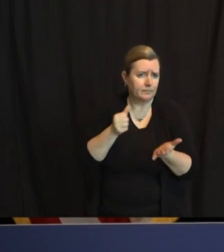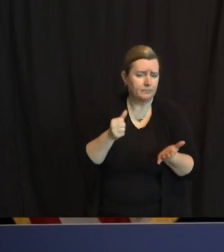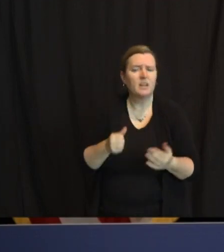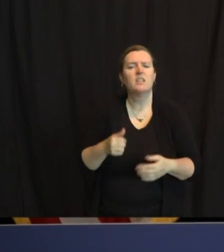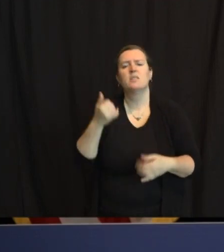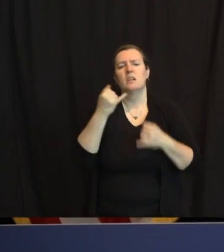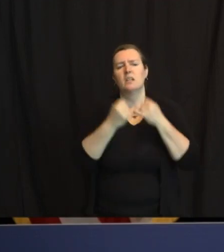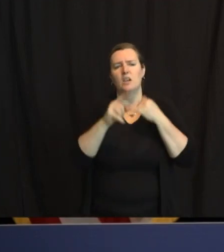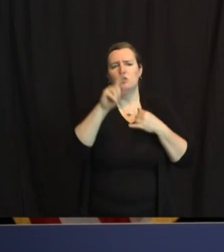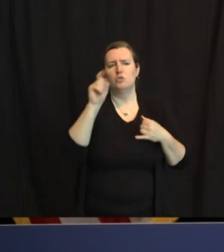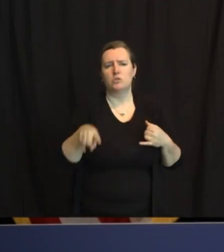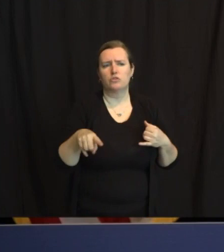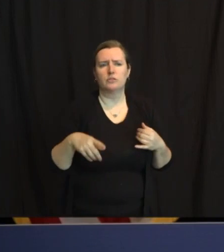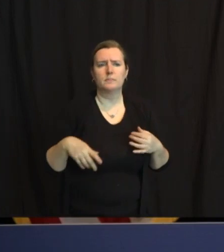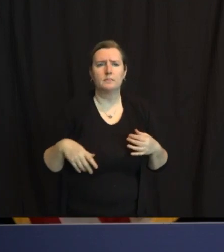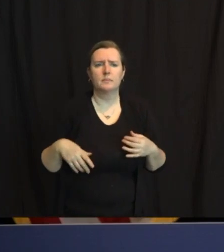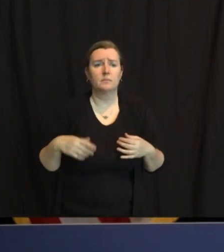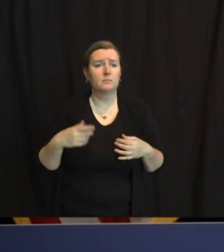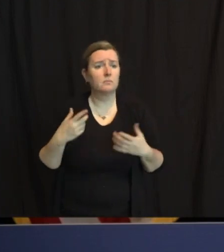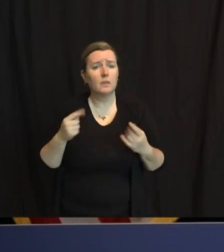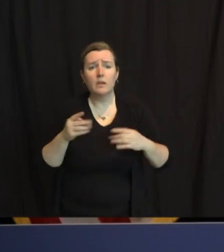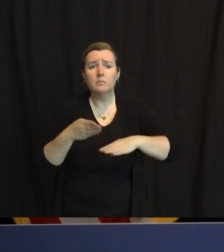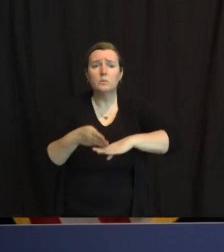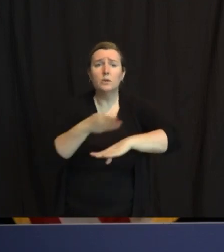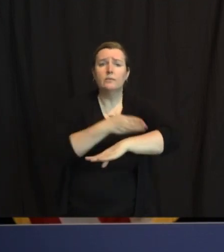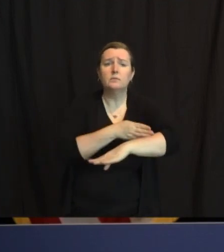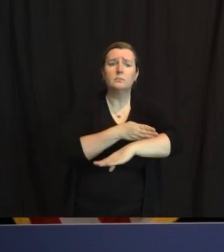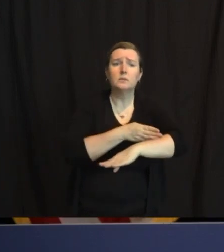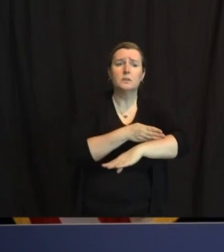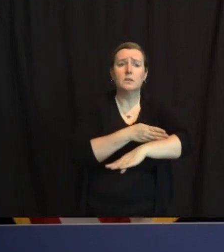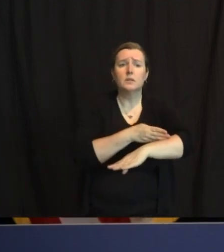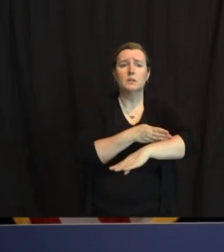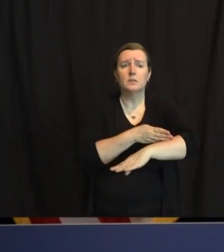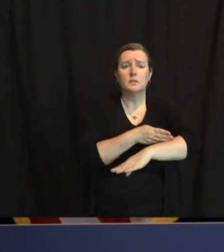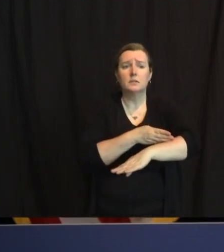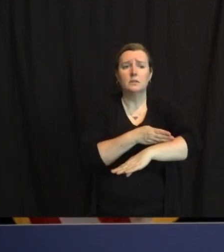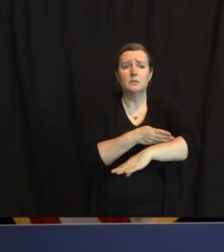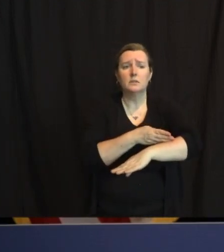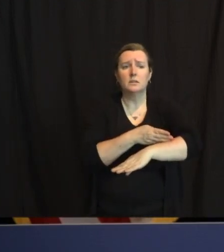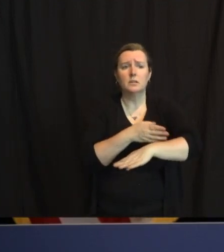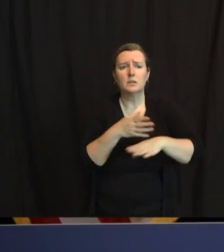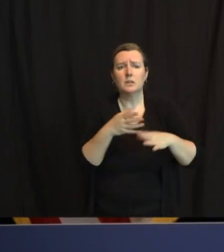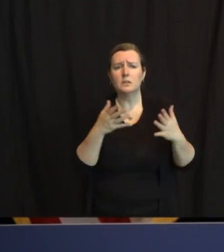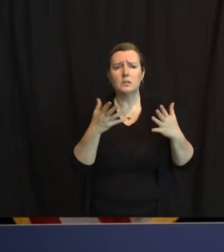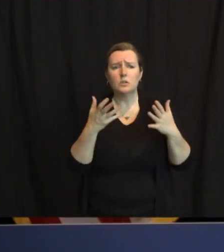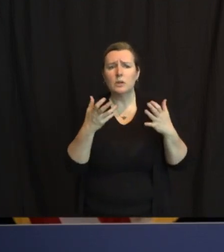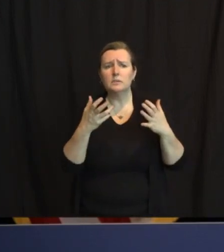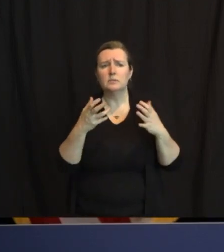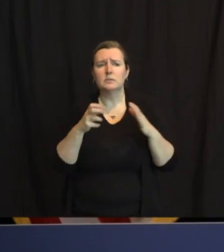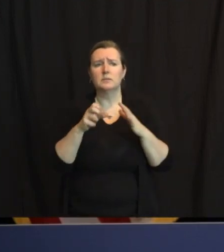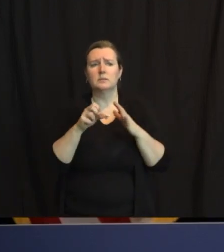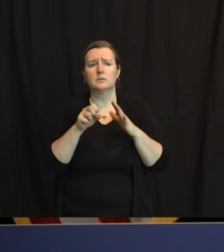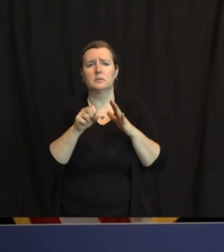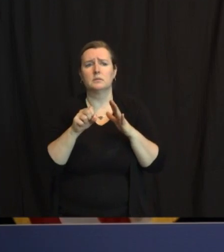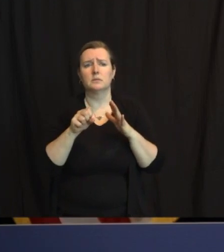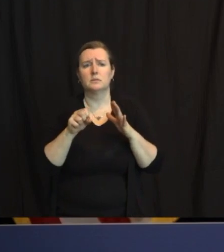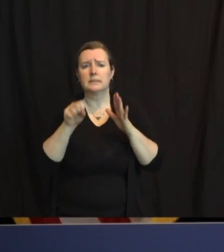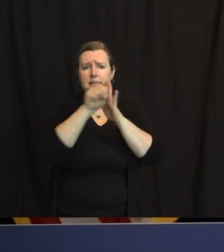on an appearance here by the state treasurer to answer financial questions? Thanks. Thank